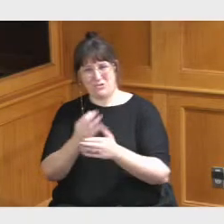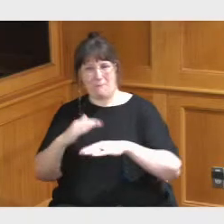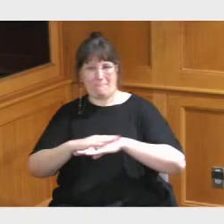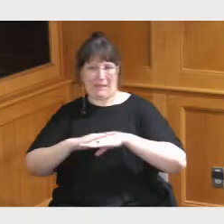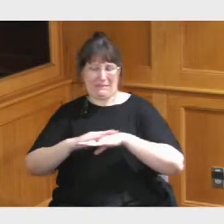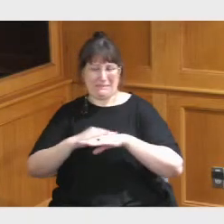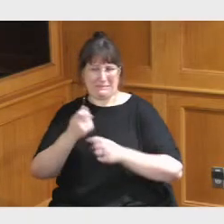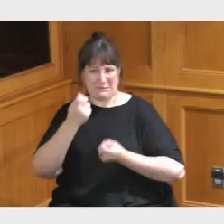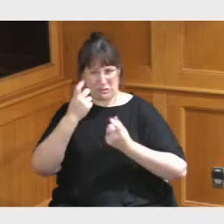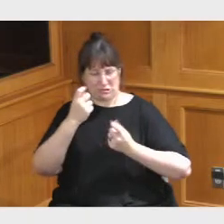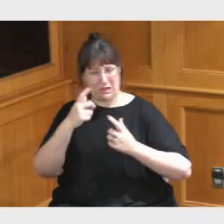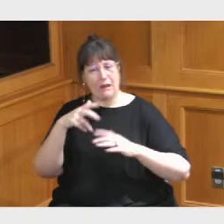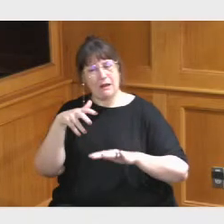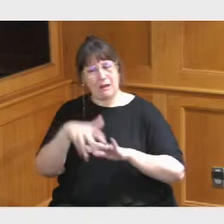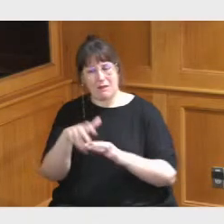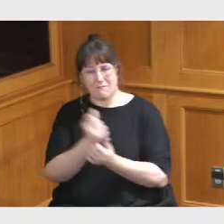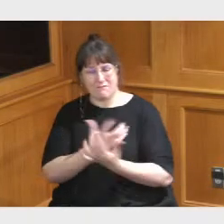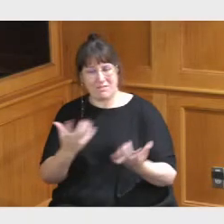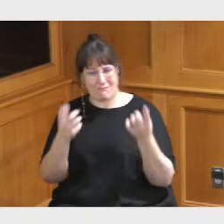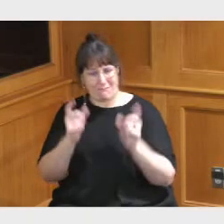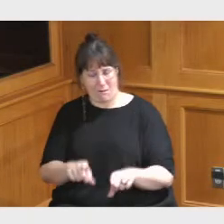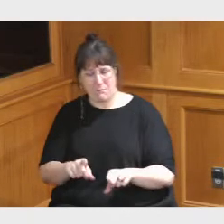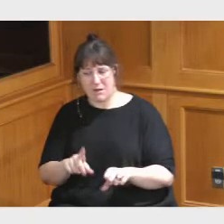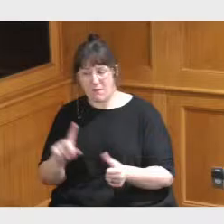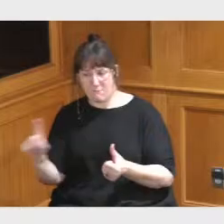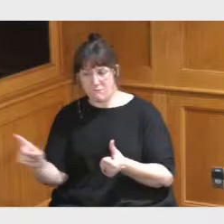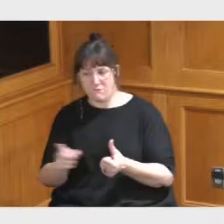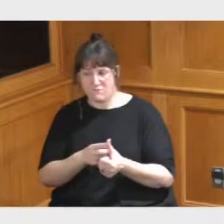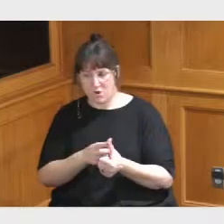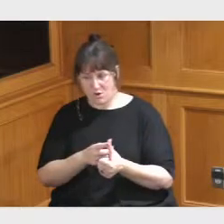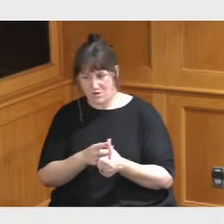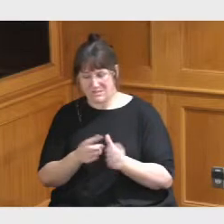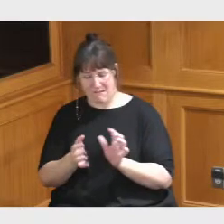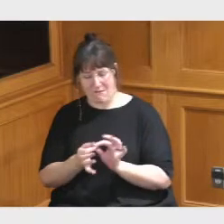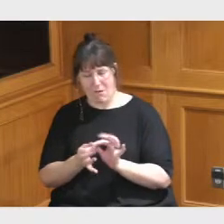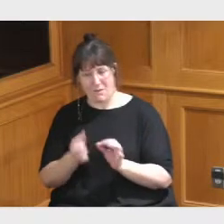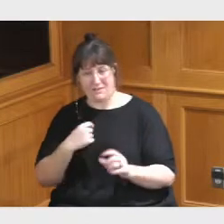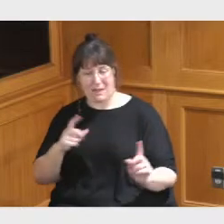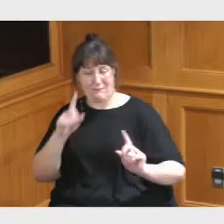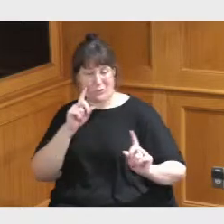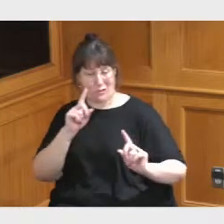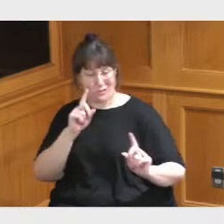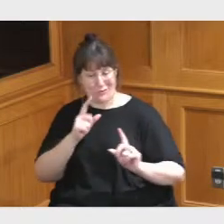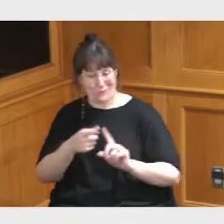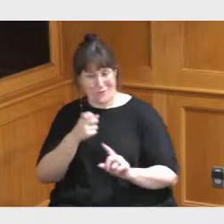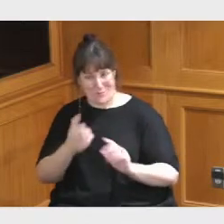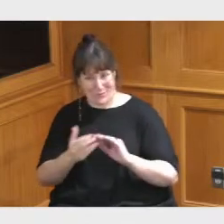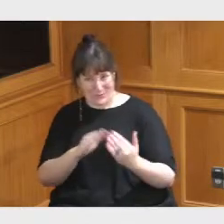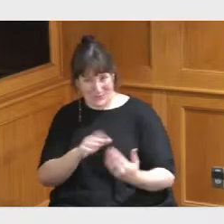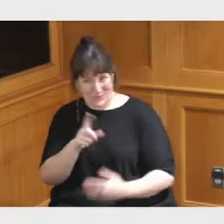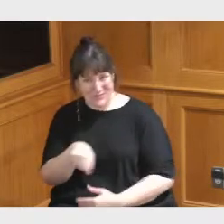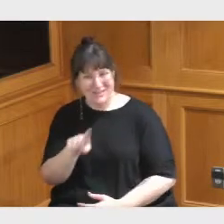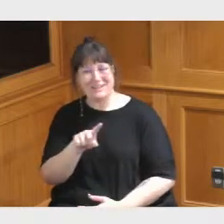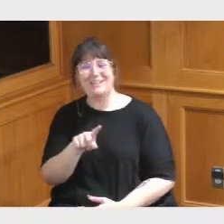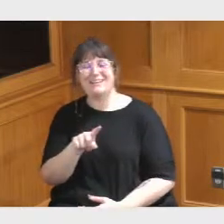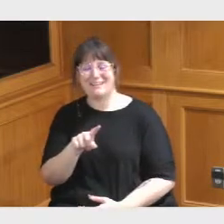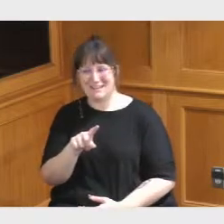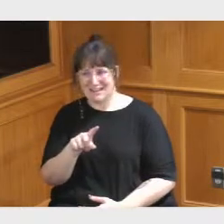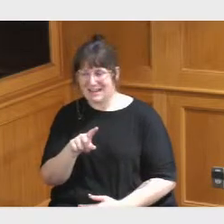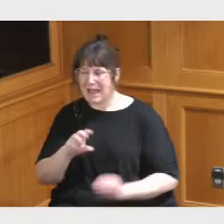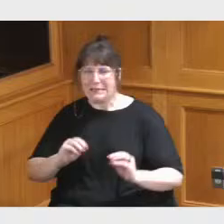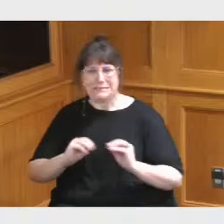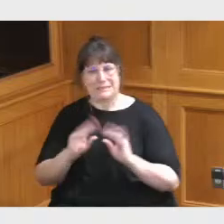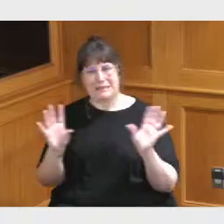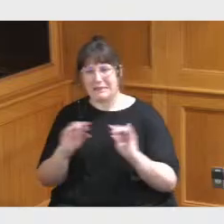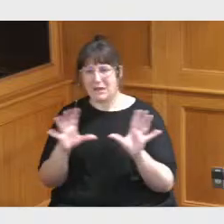of this deal. First, based upon some comments that I have heard in the community, I want to make one thing